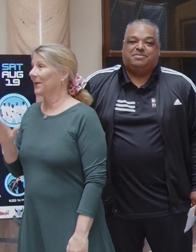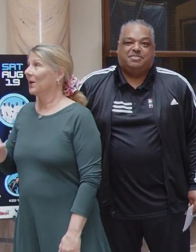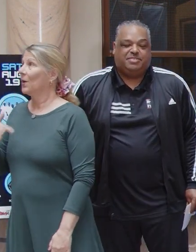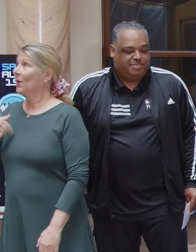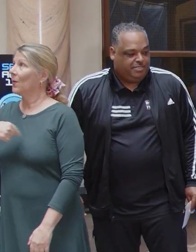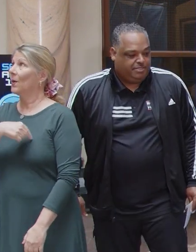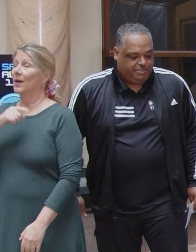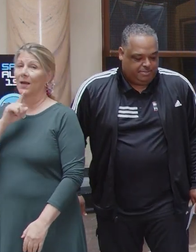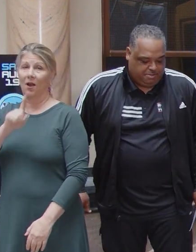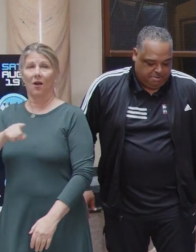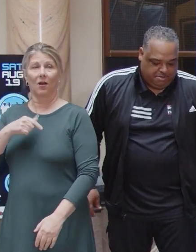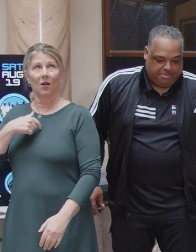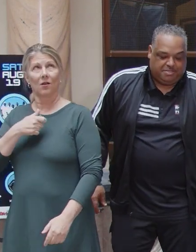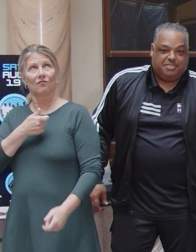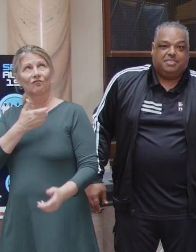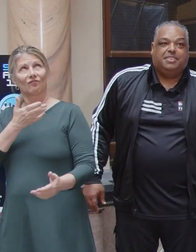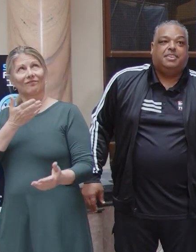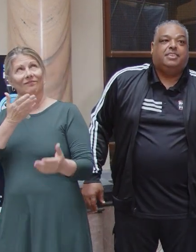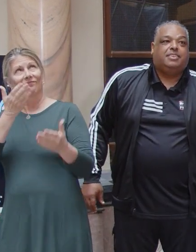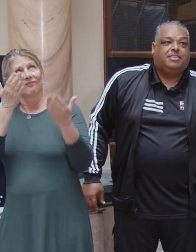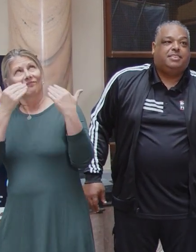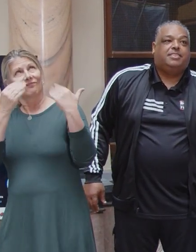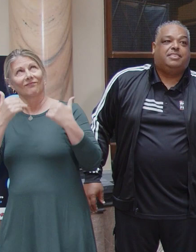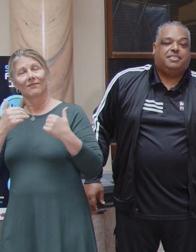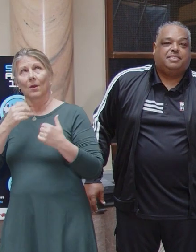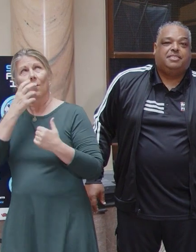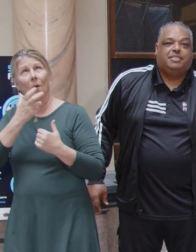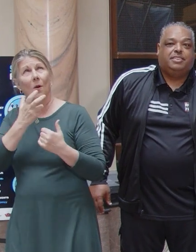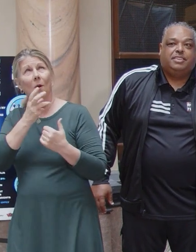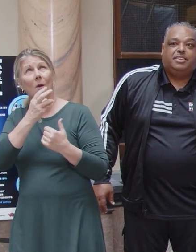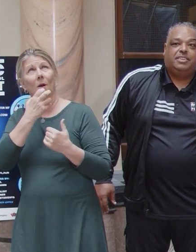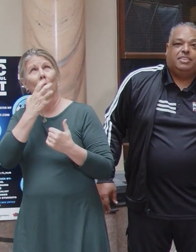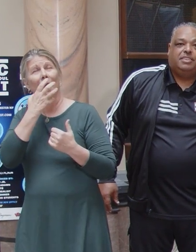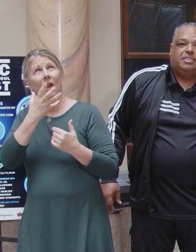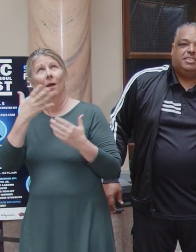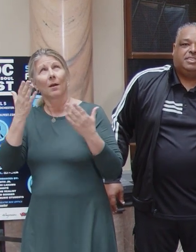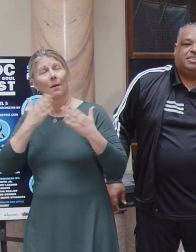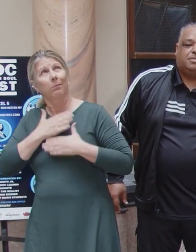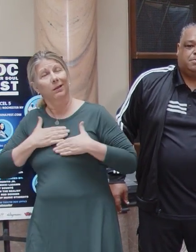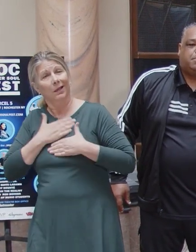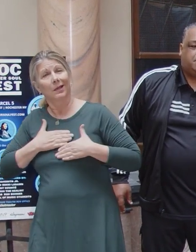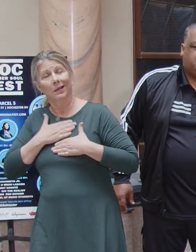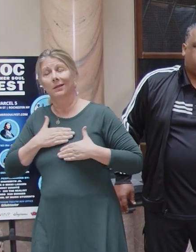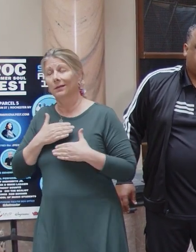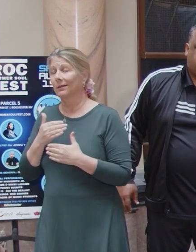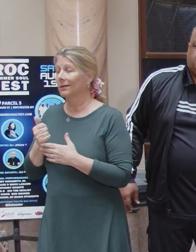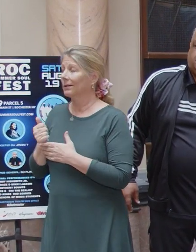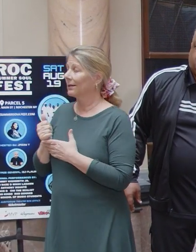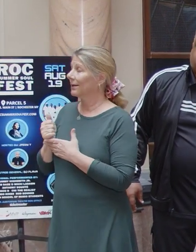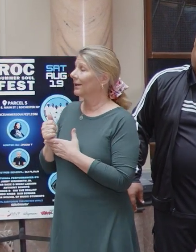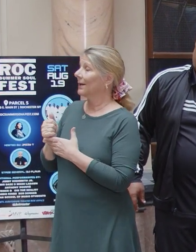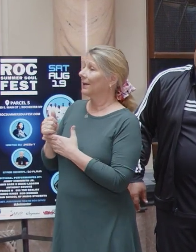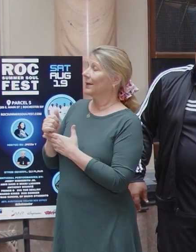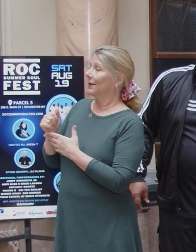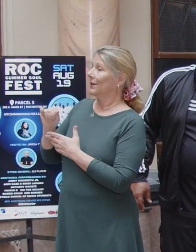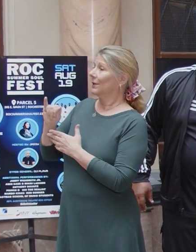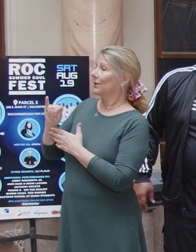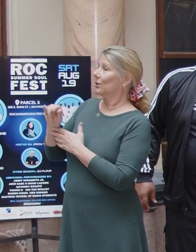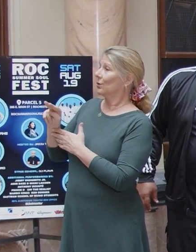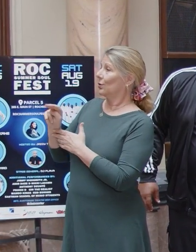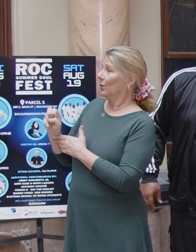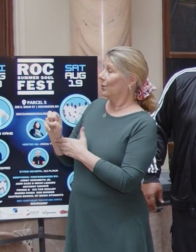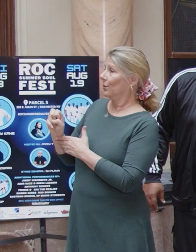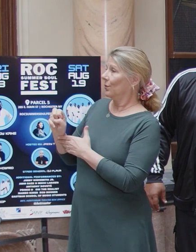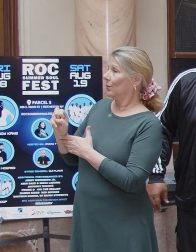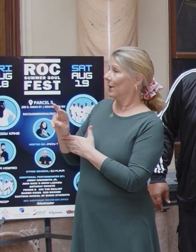we are channeling the warm weather because August 18th and 19th, the 27th annual Rochester Summer Soul Festival is